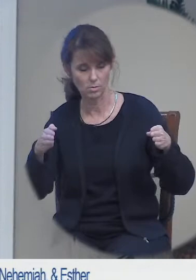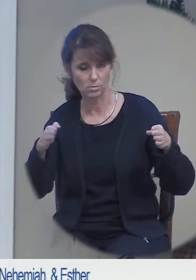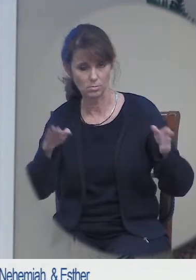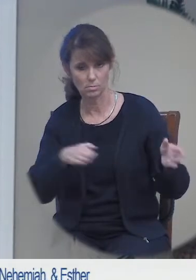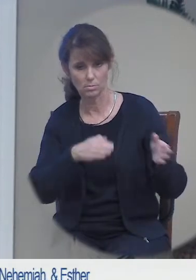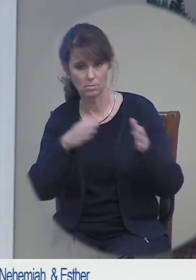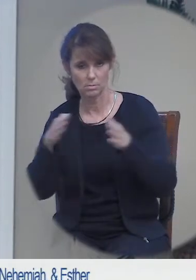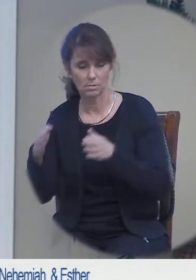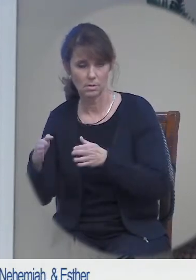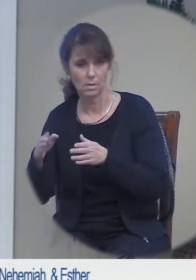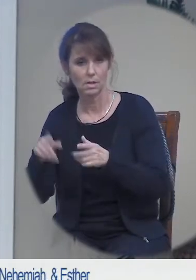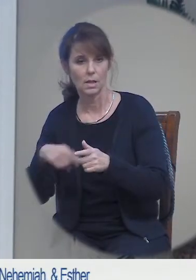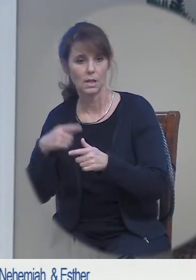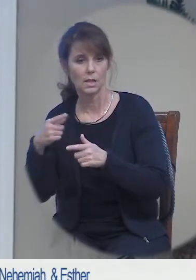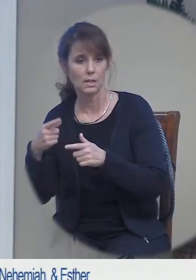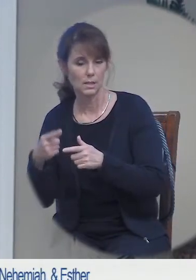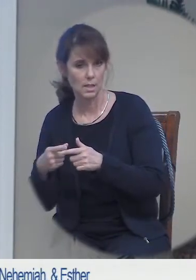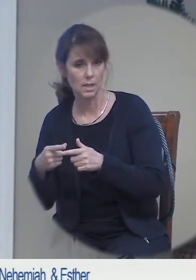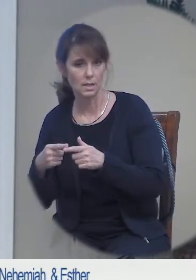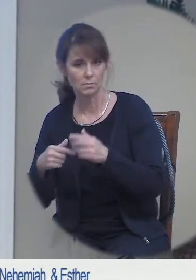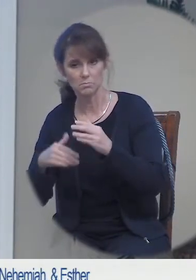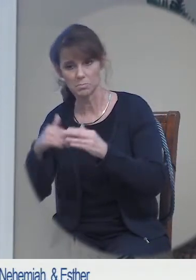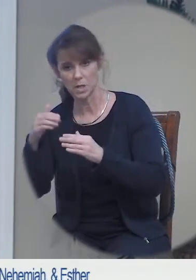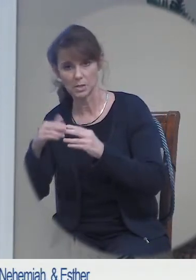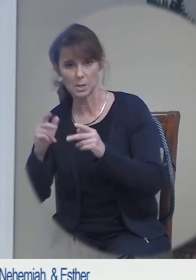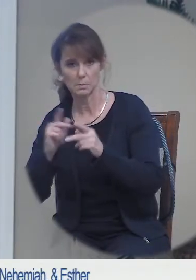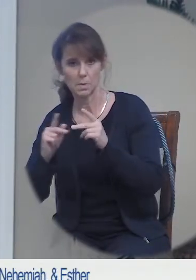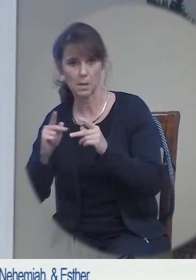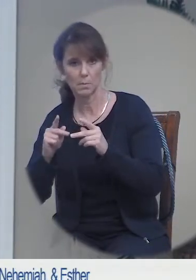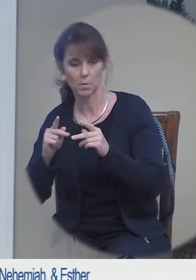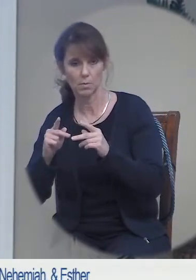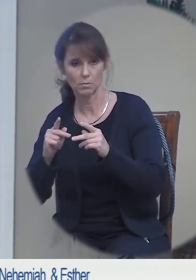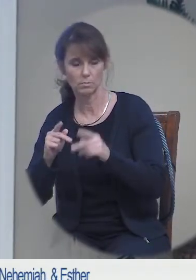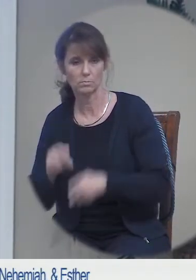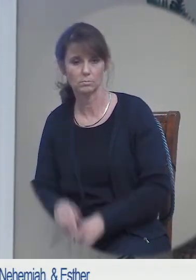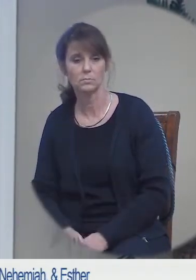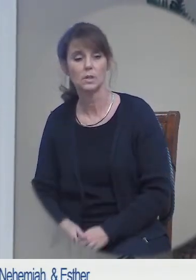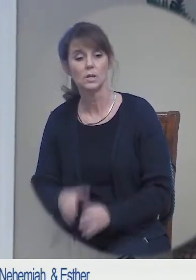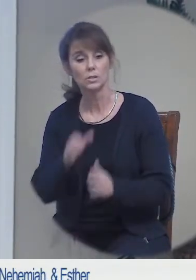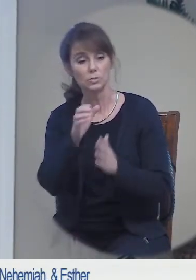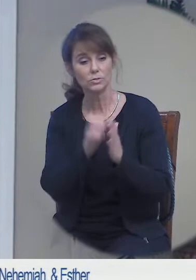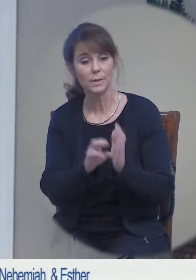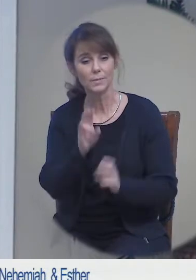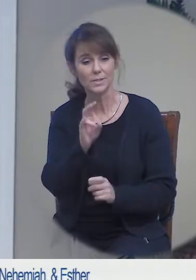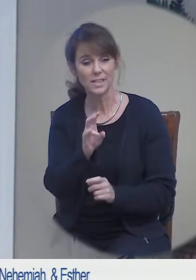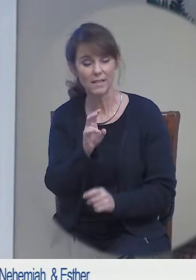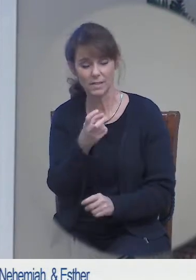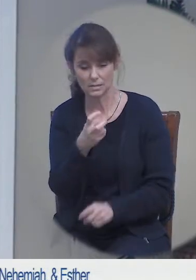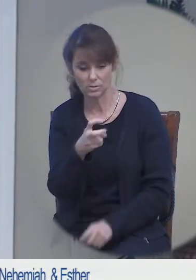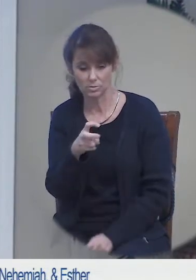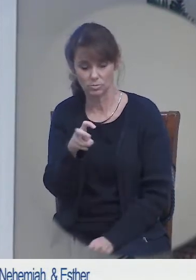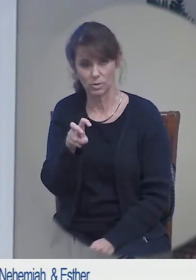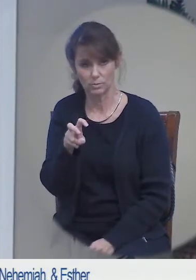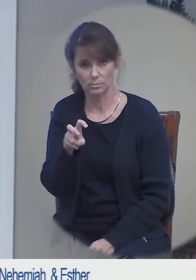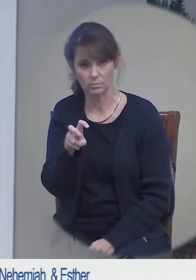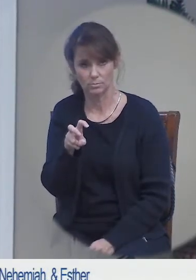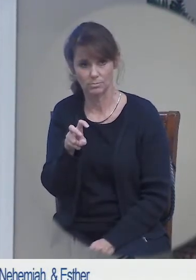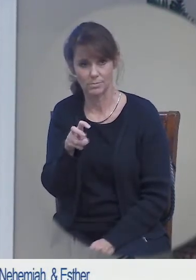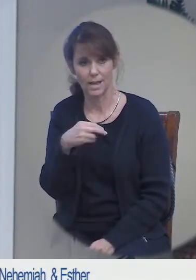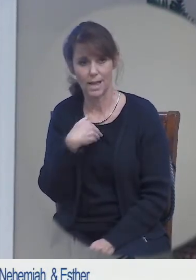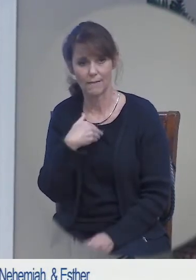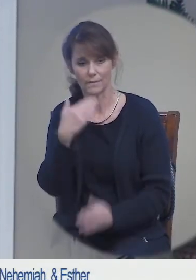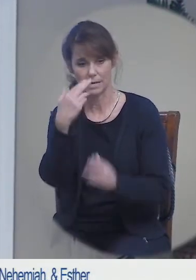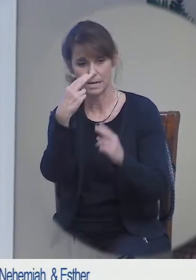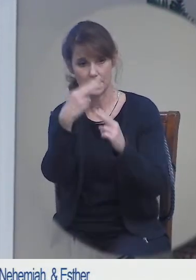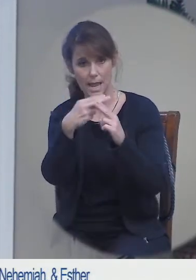attitude toward the law and God. So chapter 7 is a transition. So you kind of get this big list of names and you